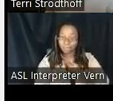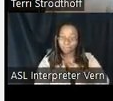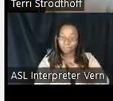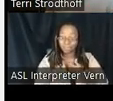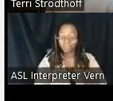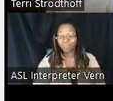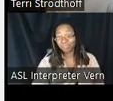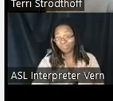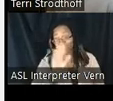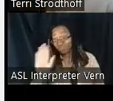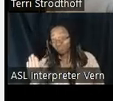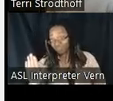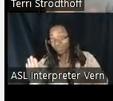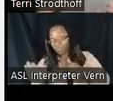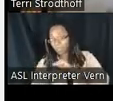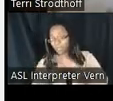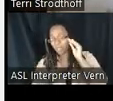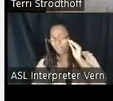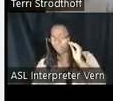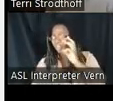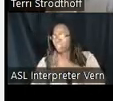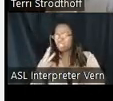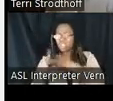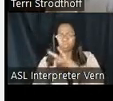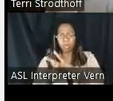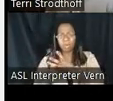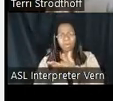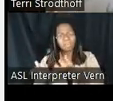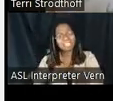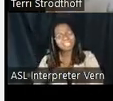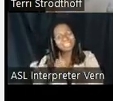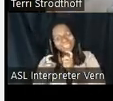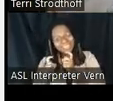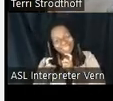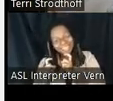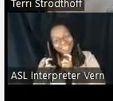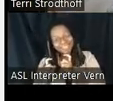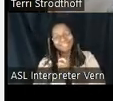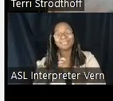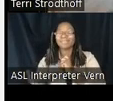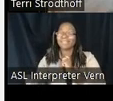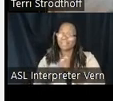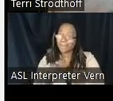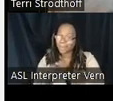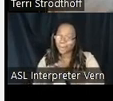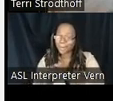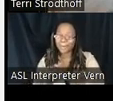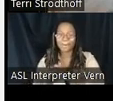just exactly that. This world's not out to get me. This world is out to gift me, to support me, to support my growth in the